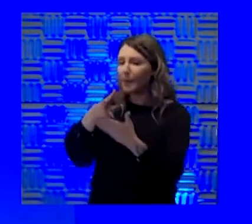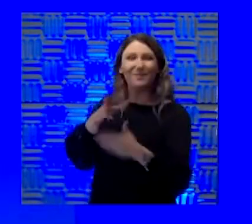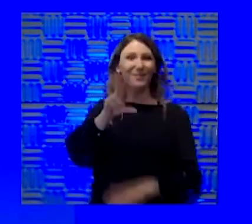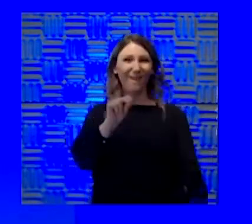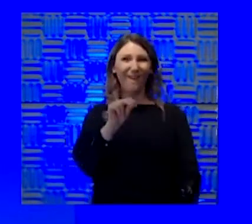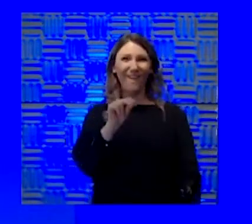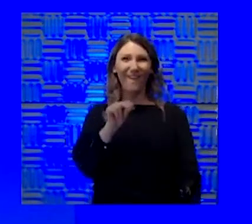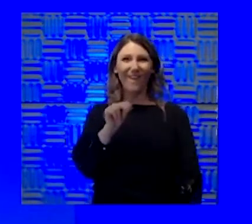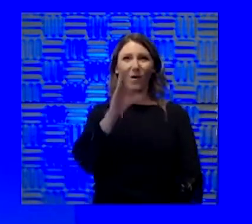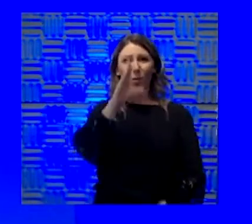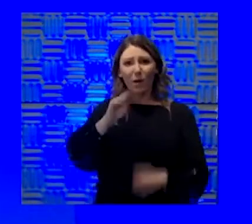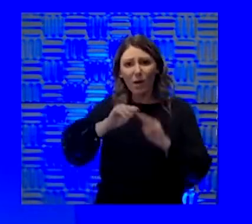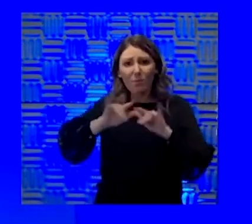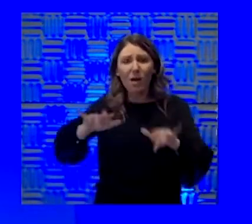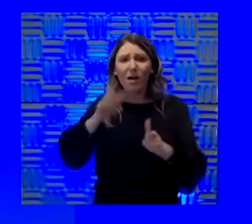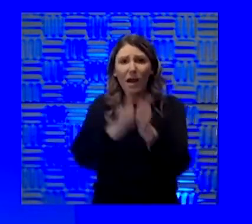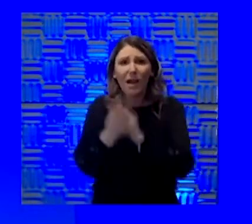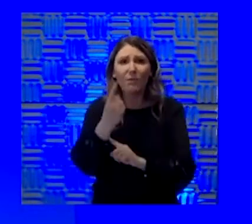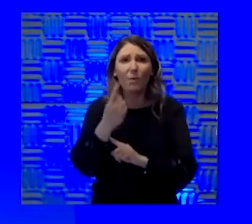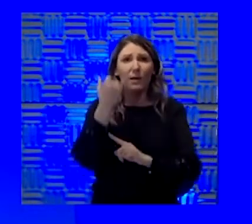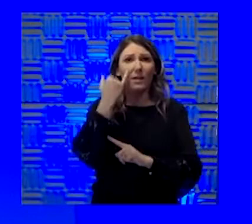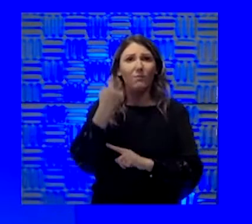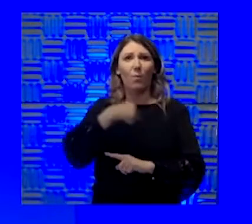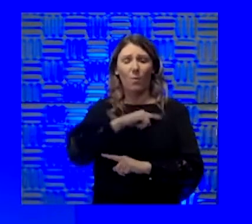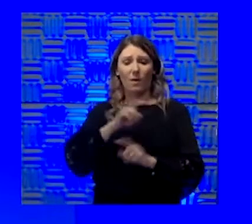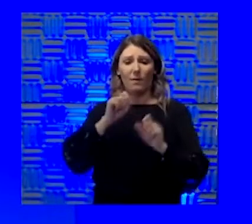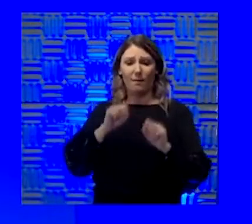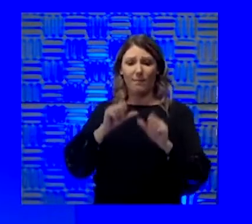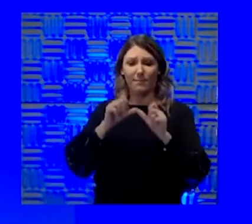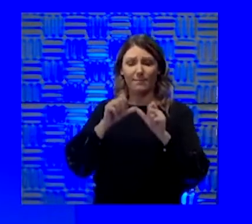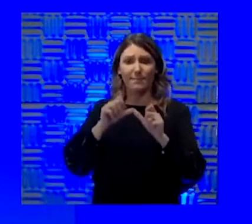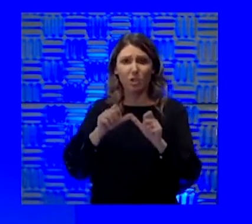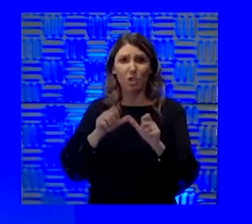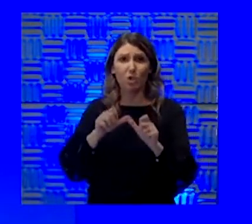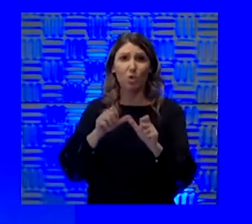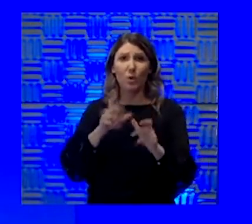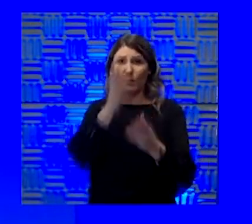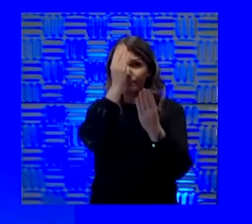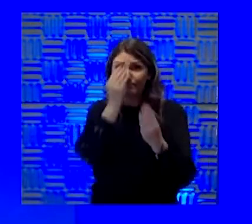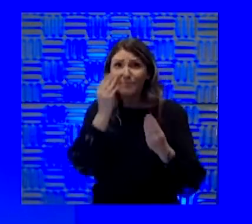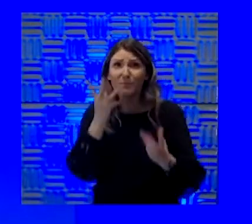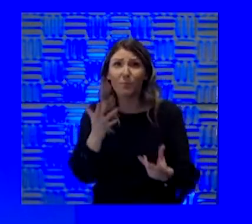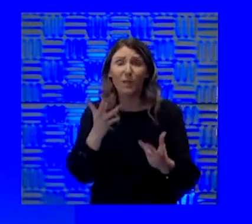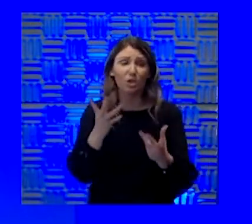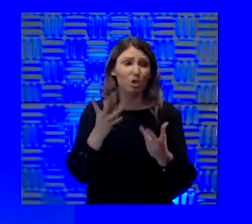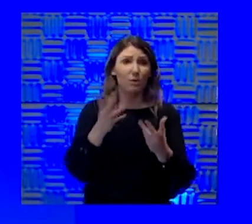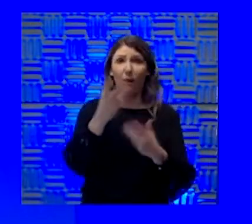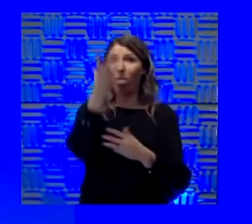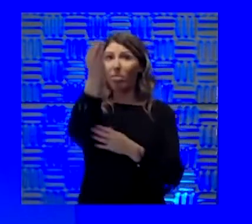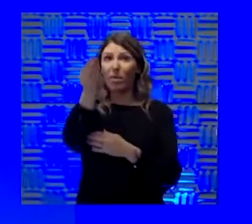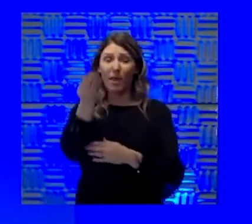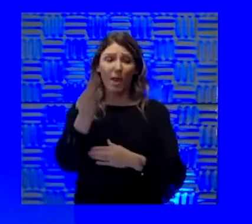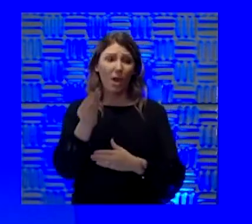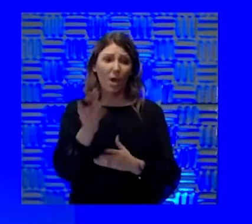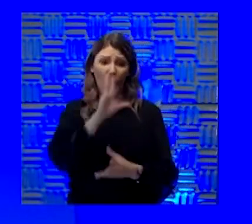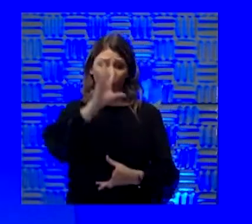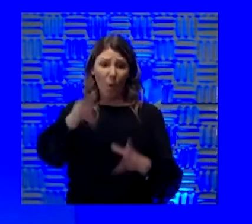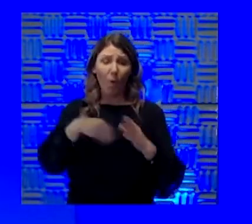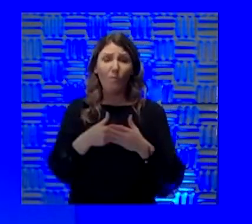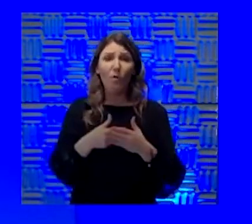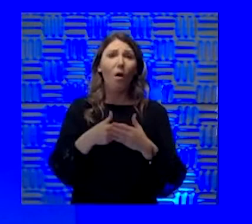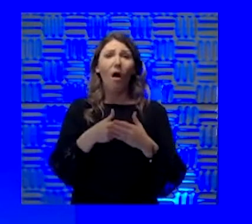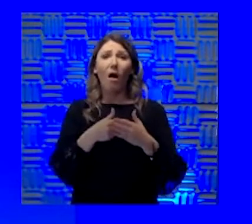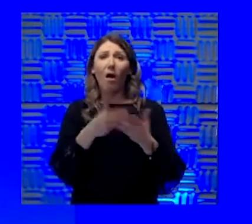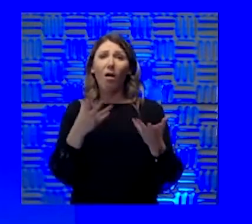if we continue to get out the message, if we can continue to address these other overall health disparities, not just COVID health